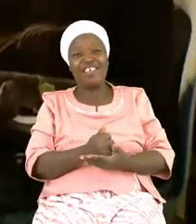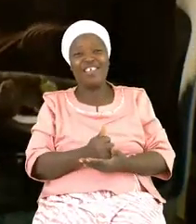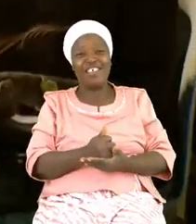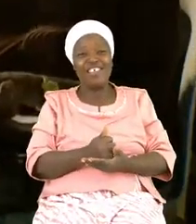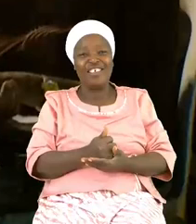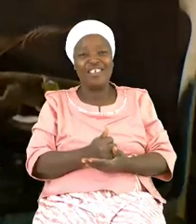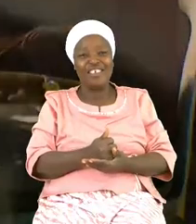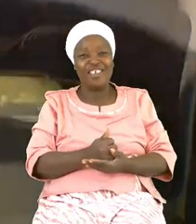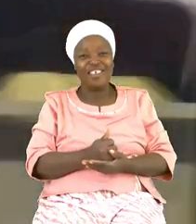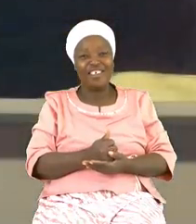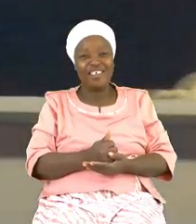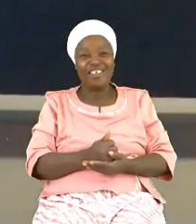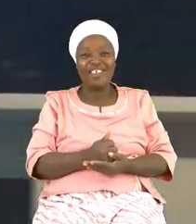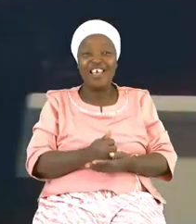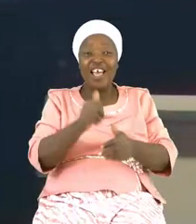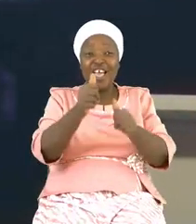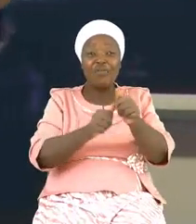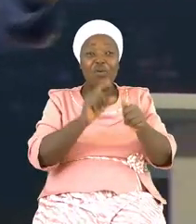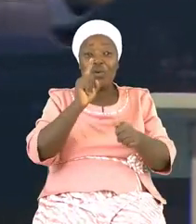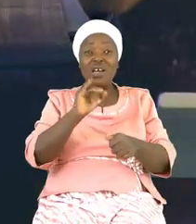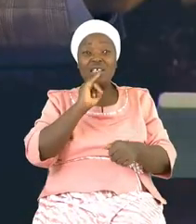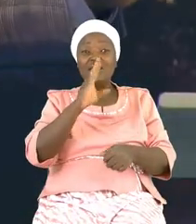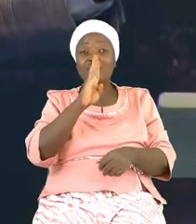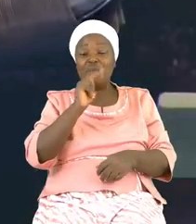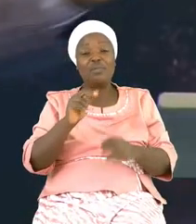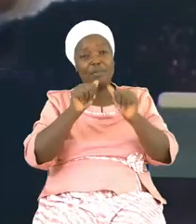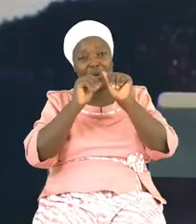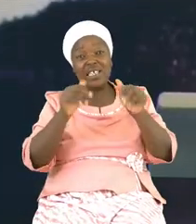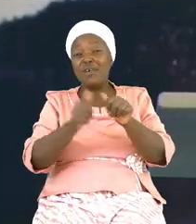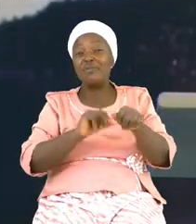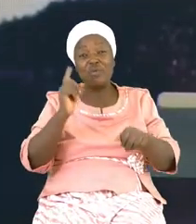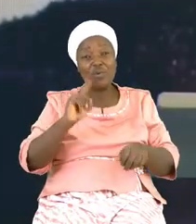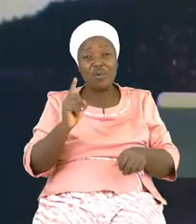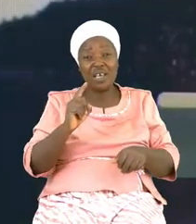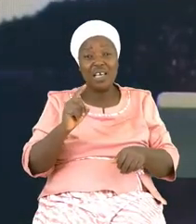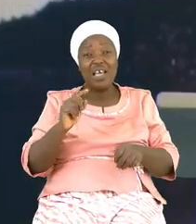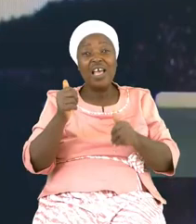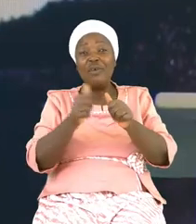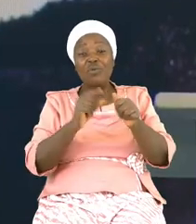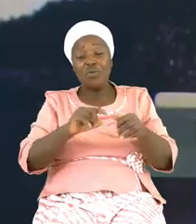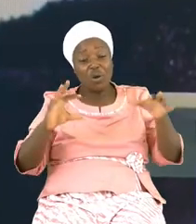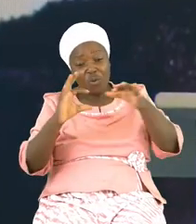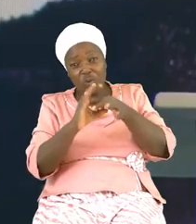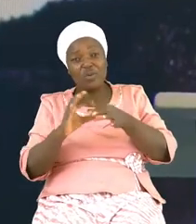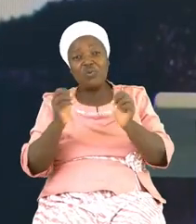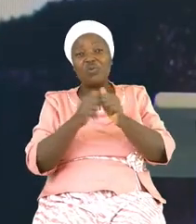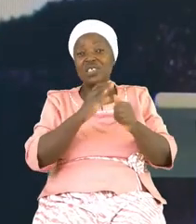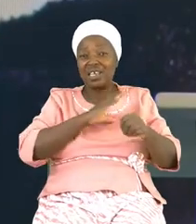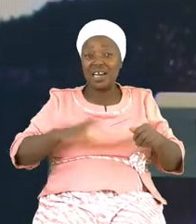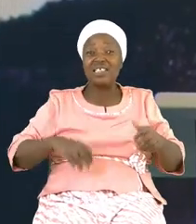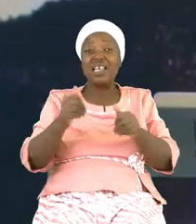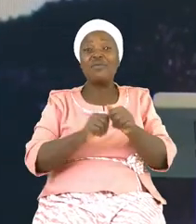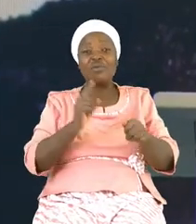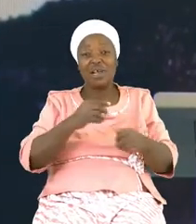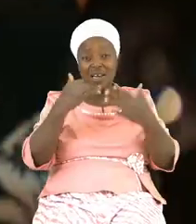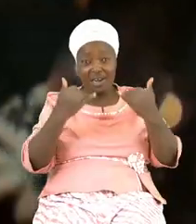Everybody is being blessed everywhere. Everybody connecting with Christ everywhere. Now it's